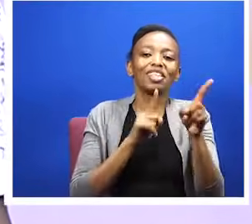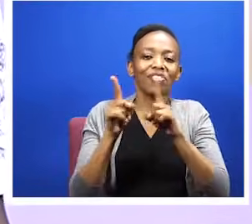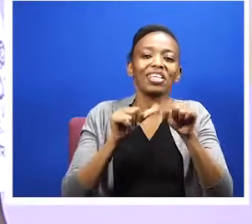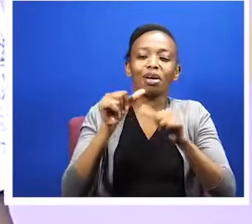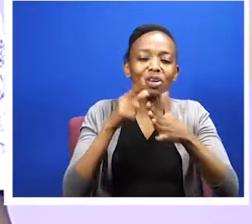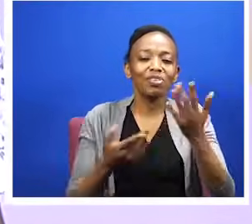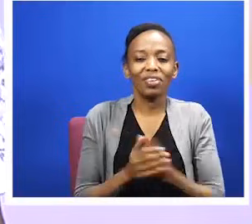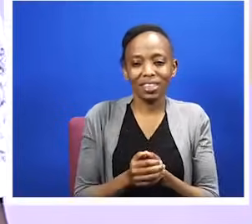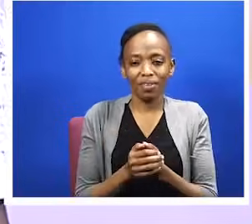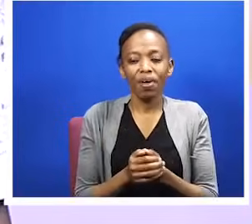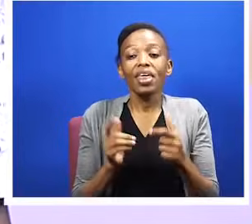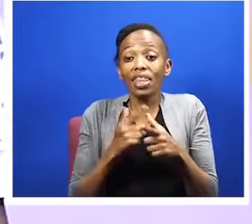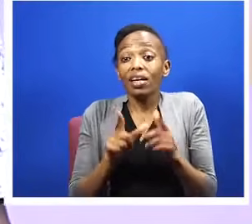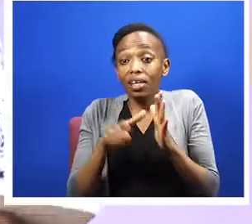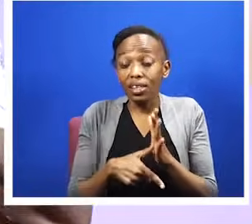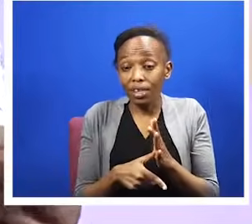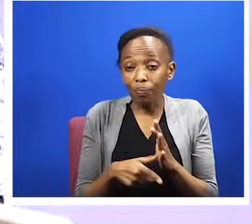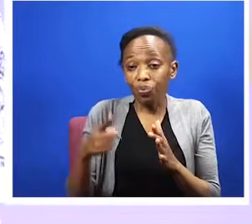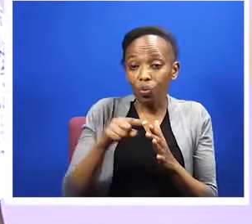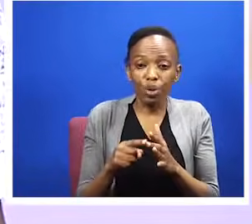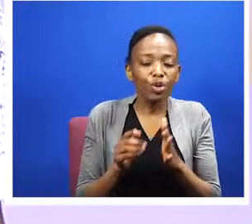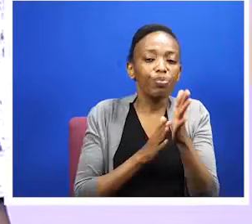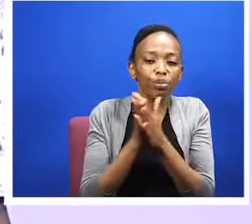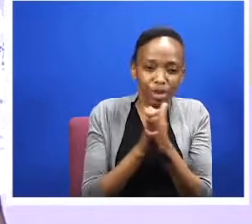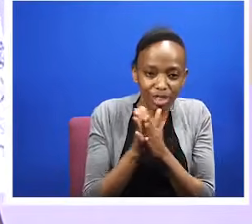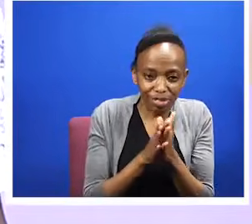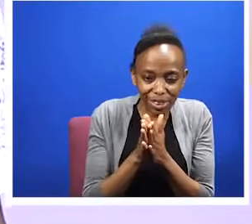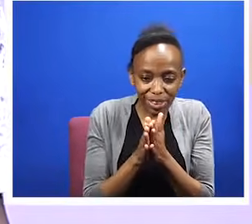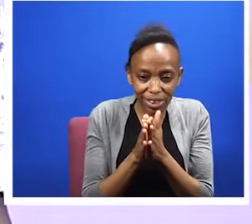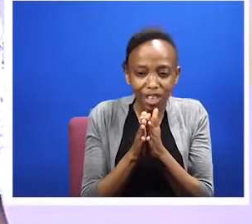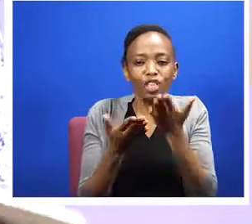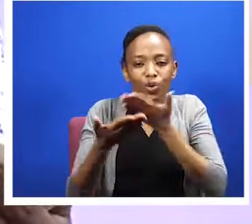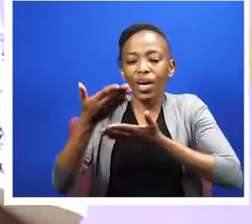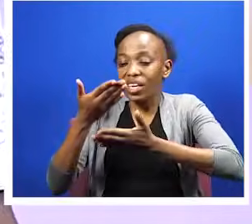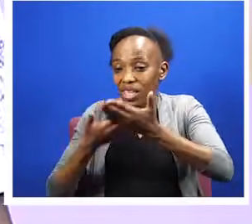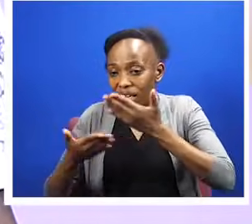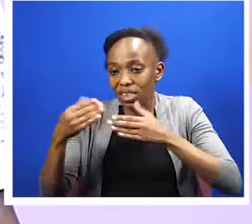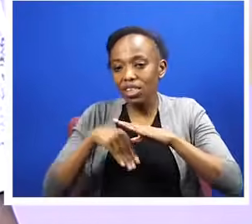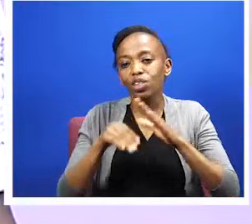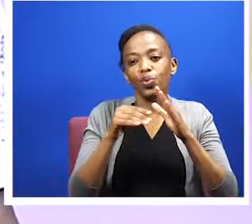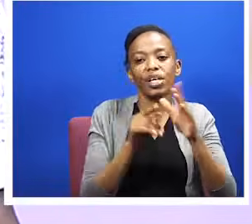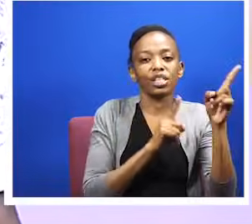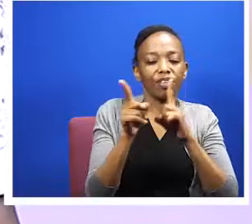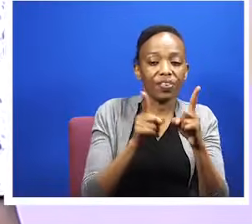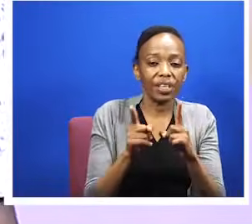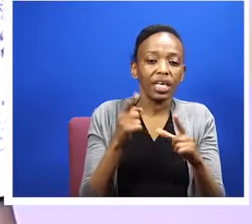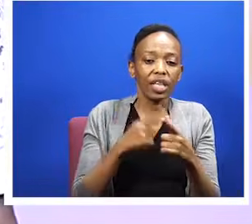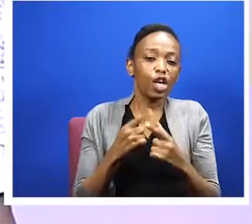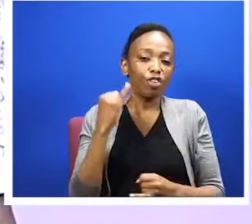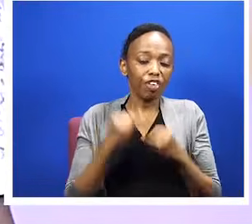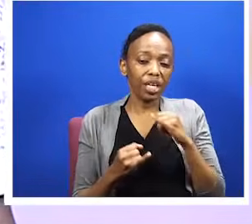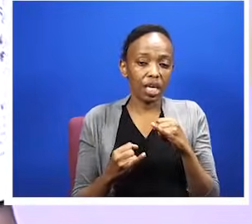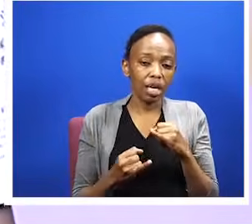about. Then after that, we will be motivated to engage into the safari journey. And finally, we'll